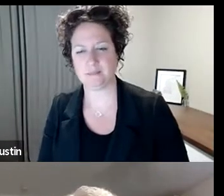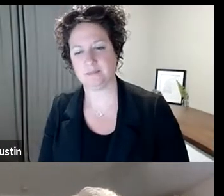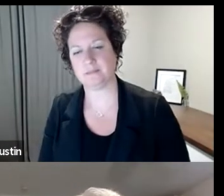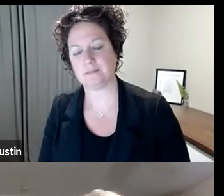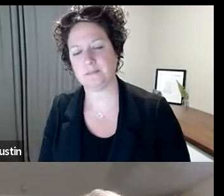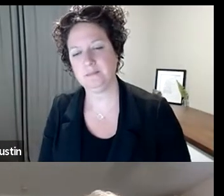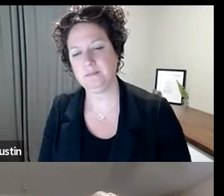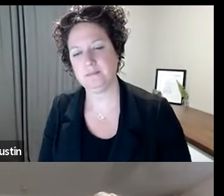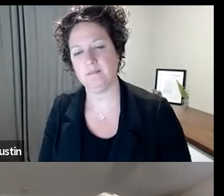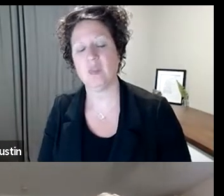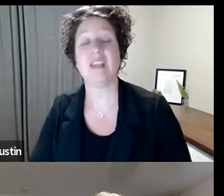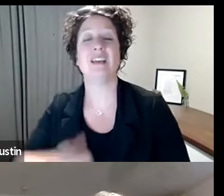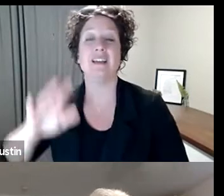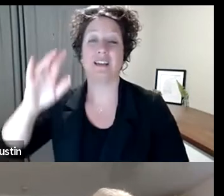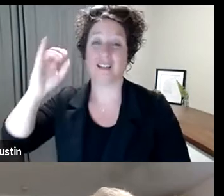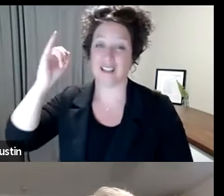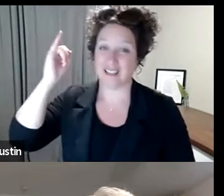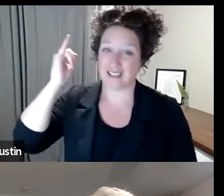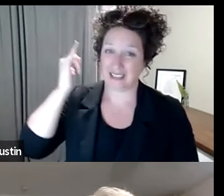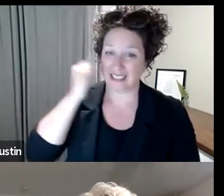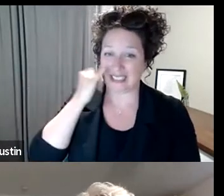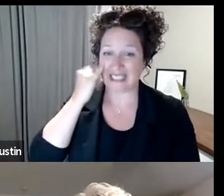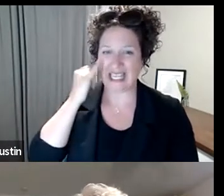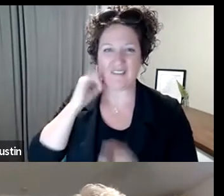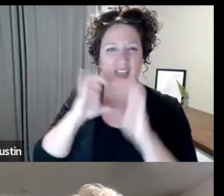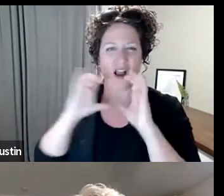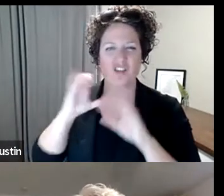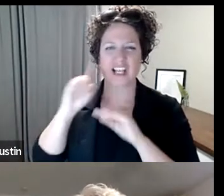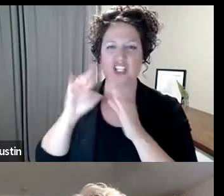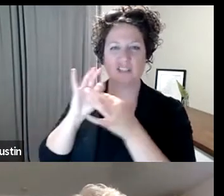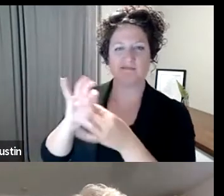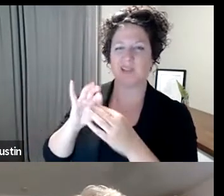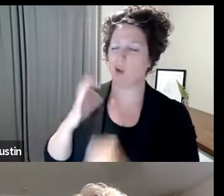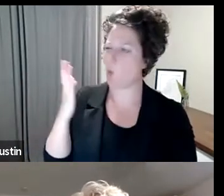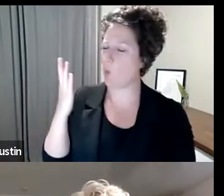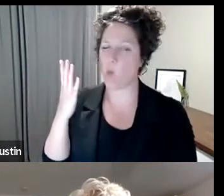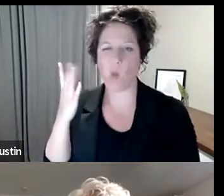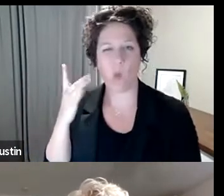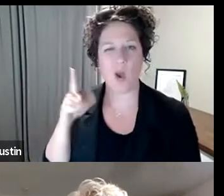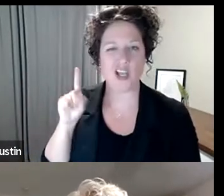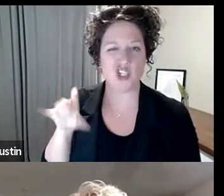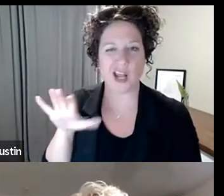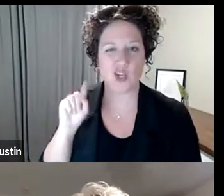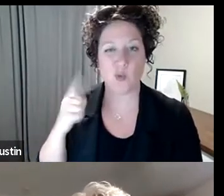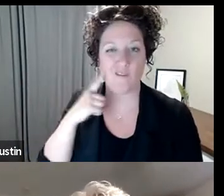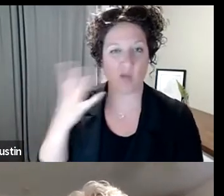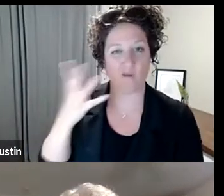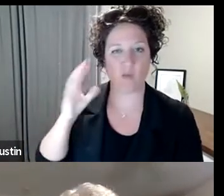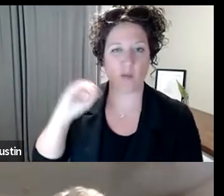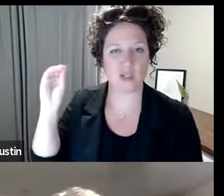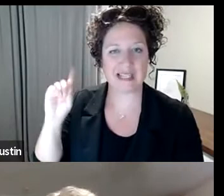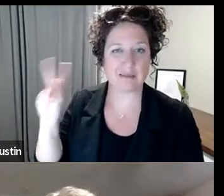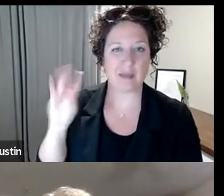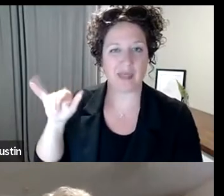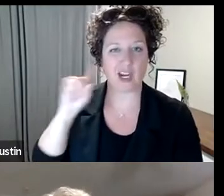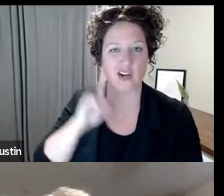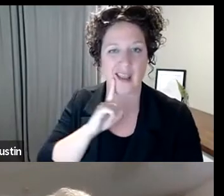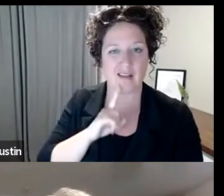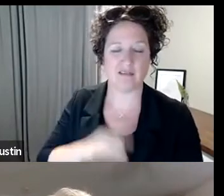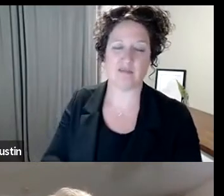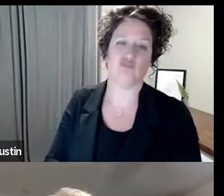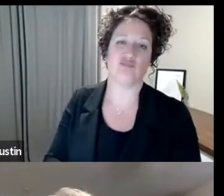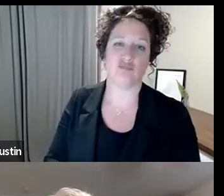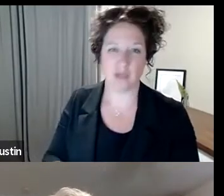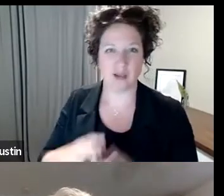If the conversation is about why should I do it for the 4% who are deaf, for this metric, and where's